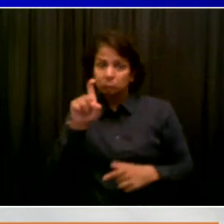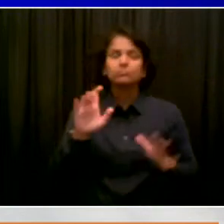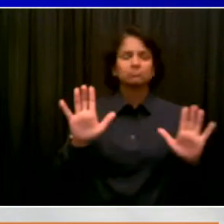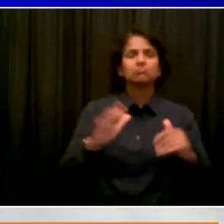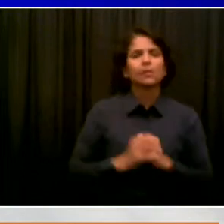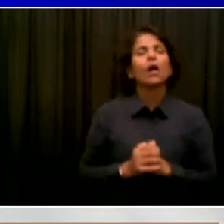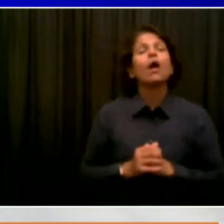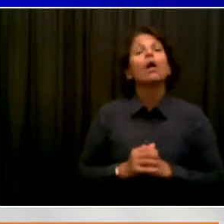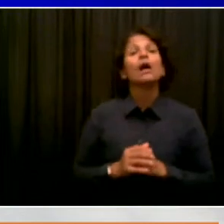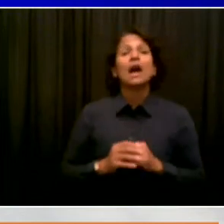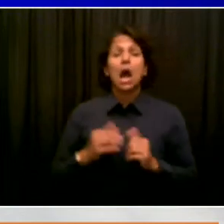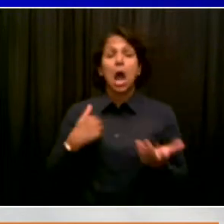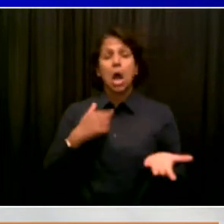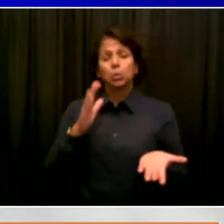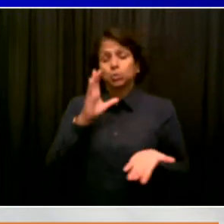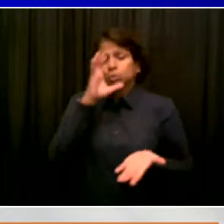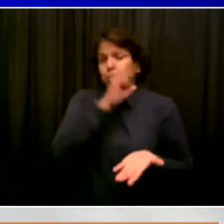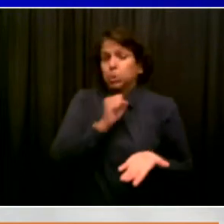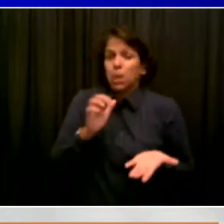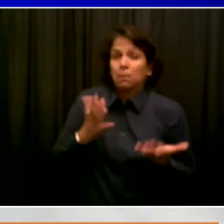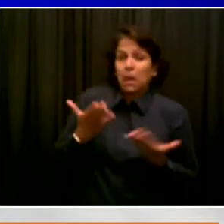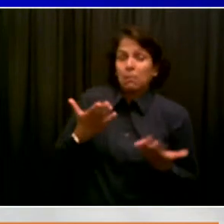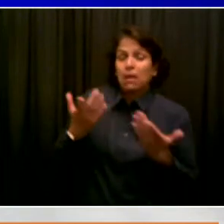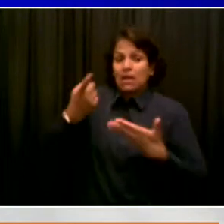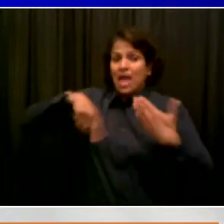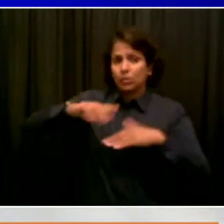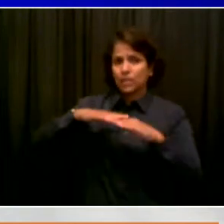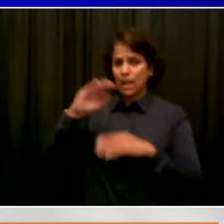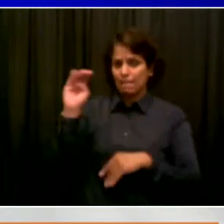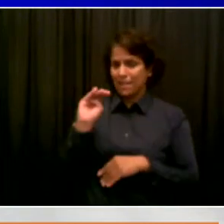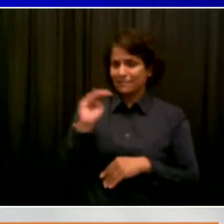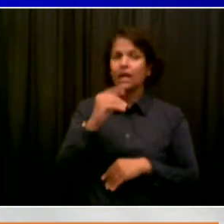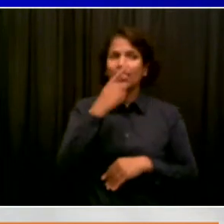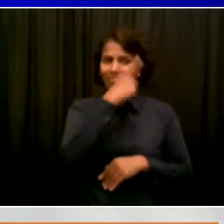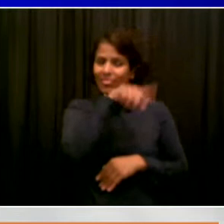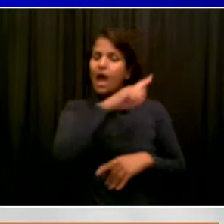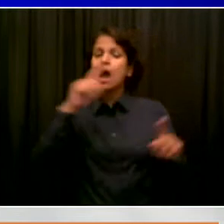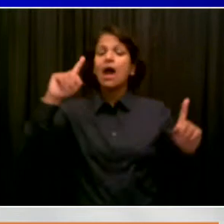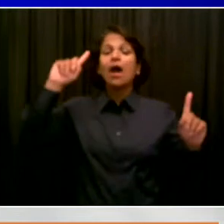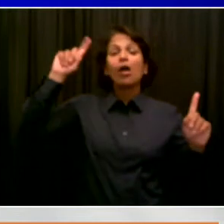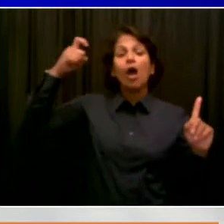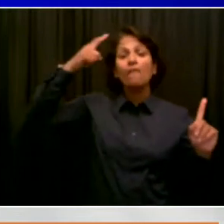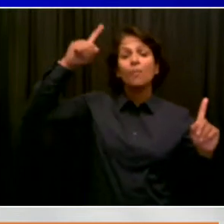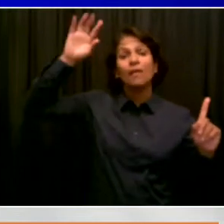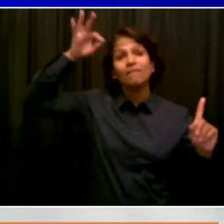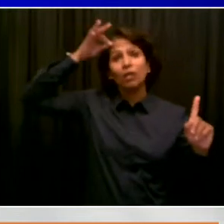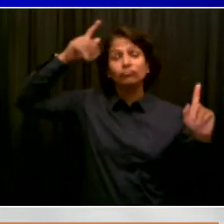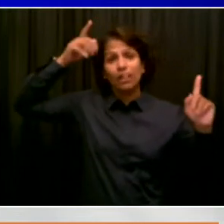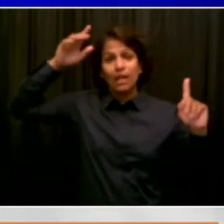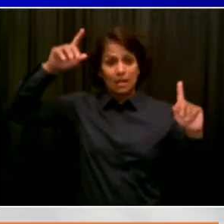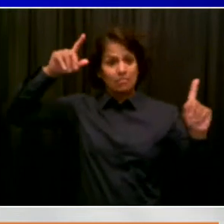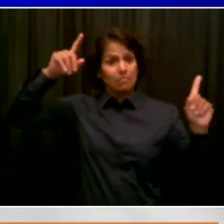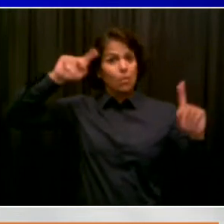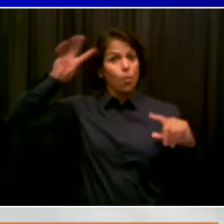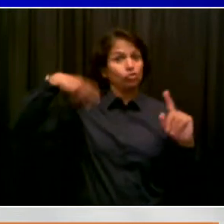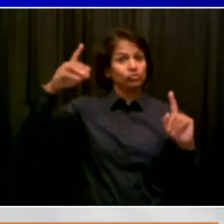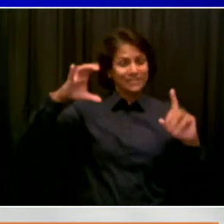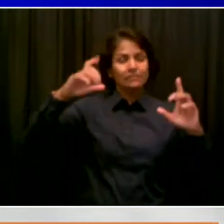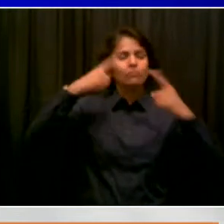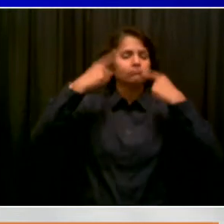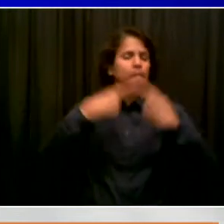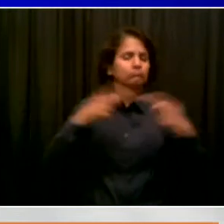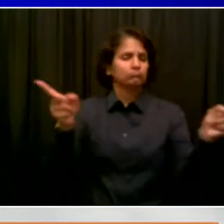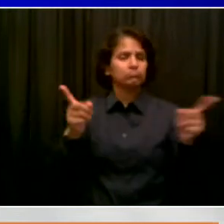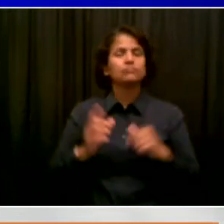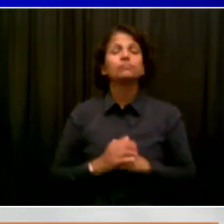be as soon as next week, because we have to. And we're going to go over today how we approach that, because it's going to be a